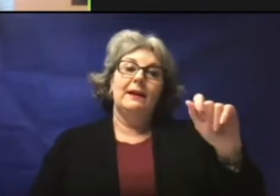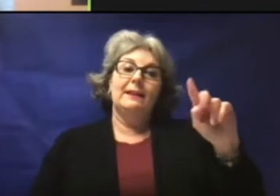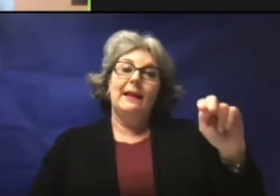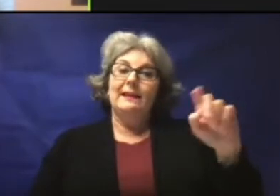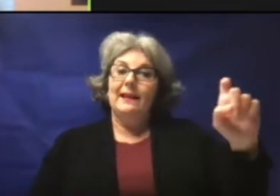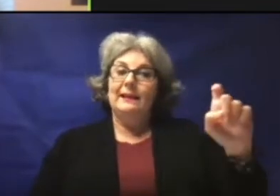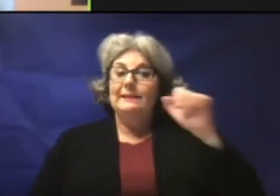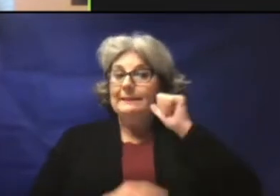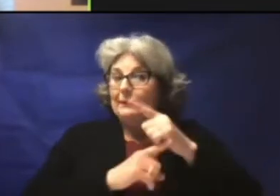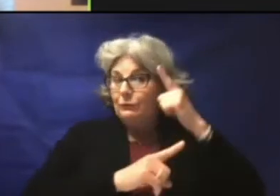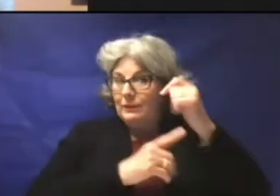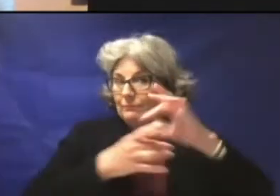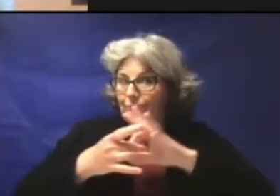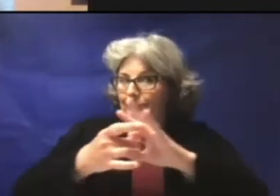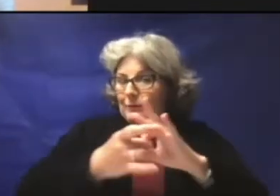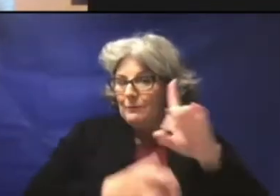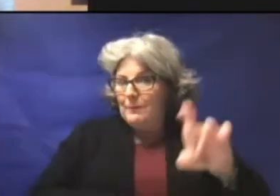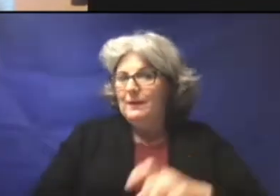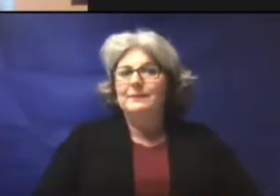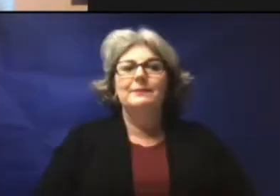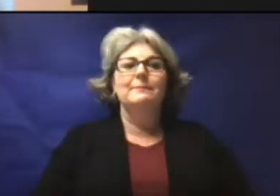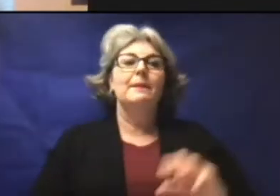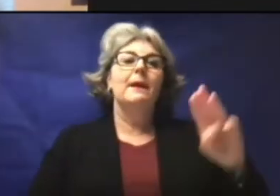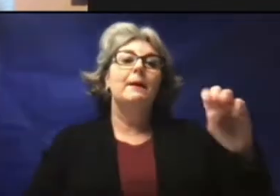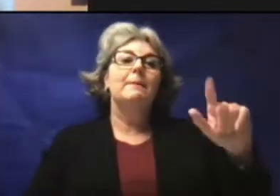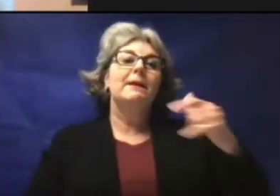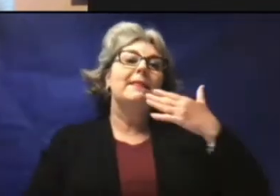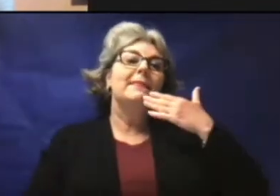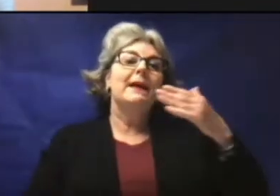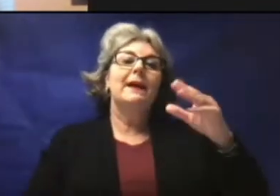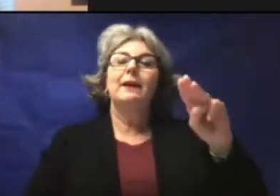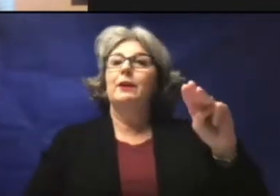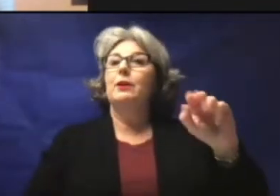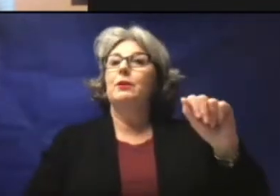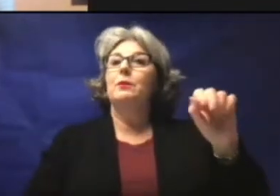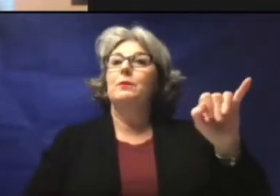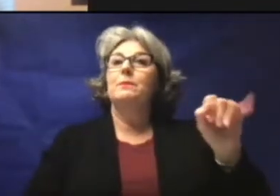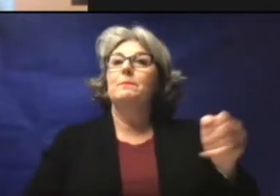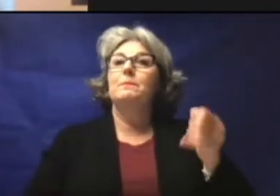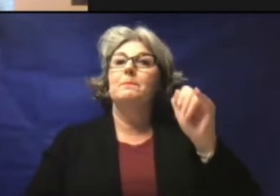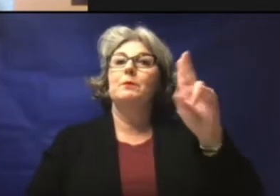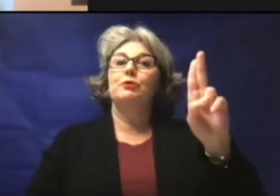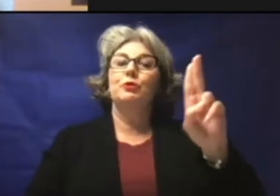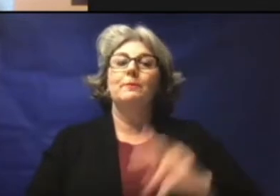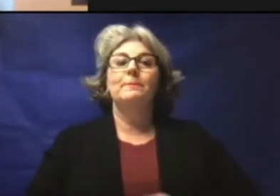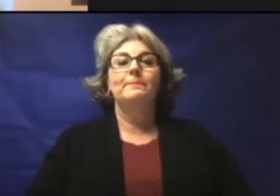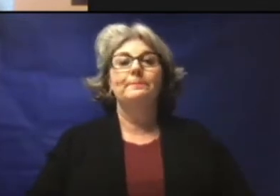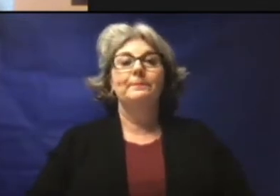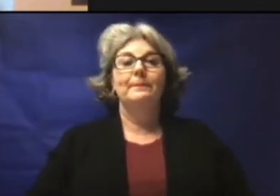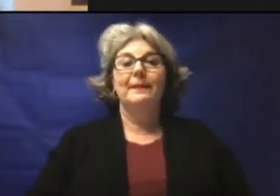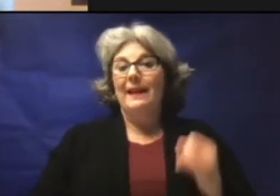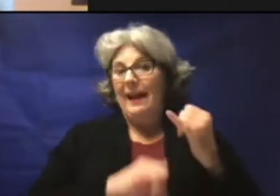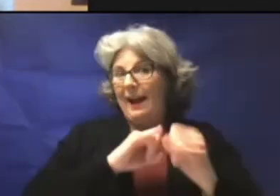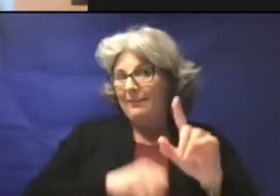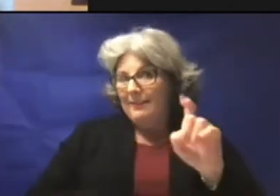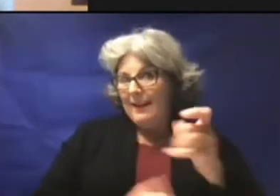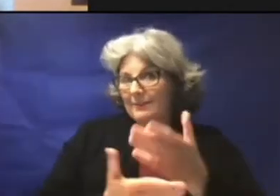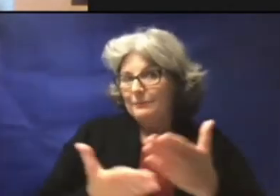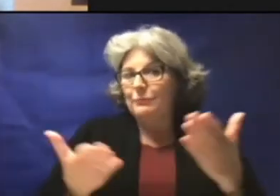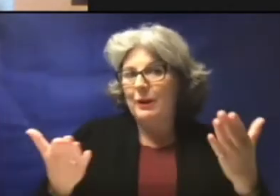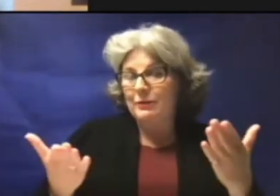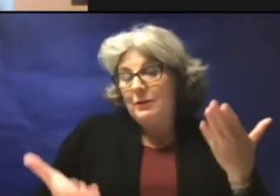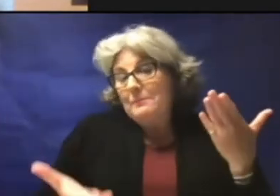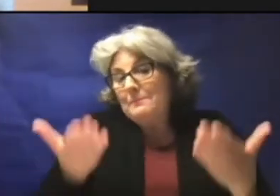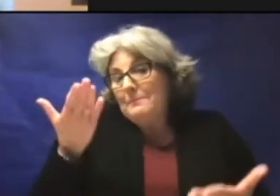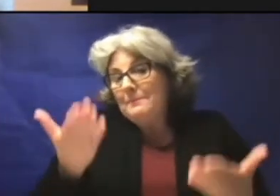brothers. Well said, Manju. Thank you so much. And for our last question, and maybe